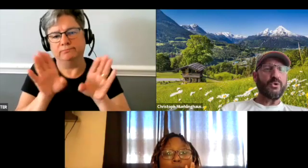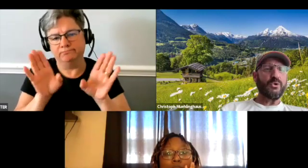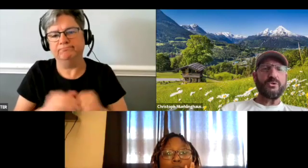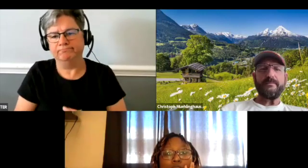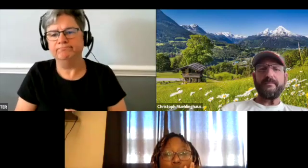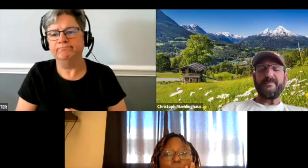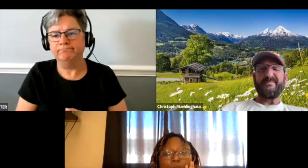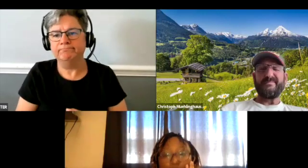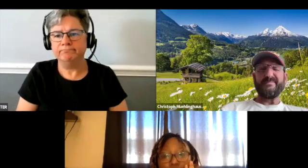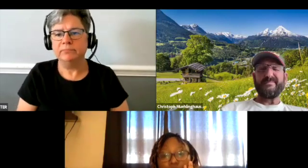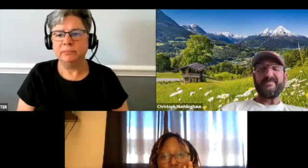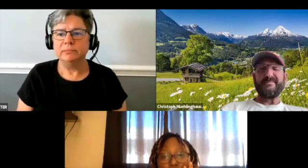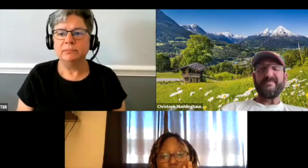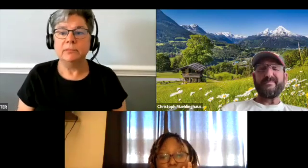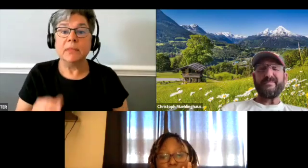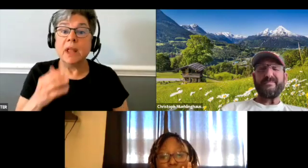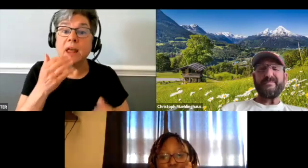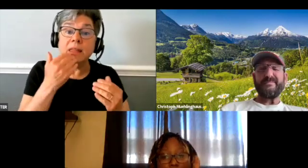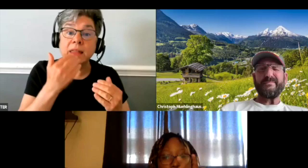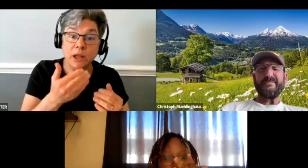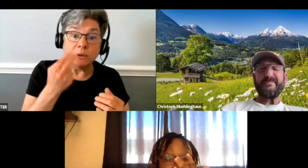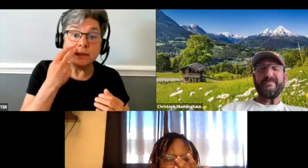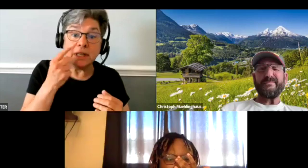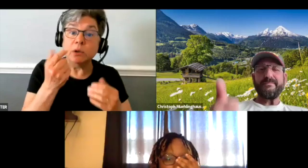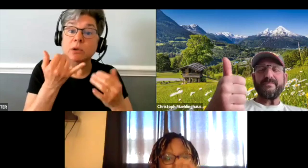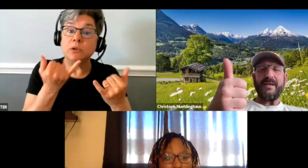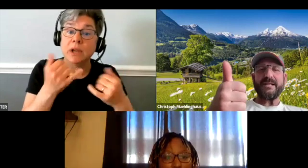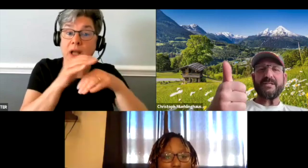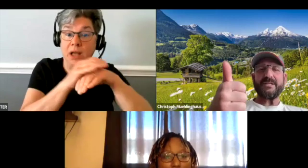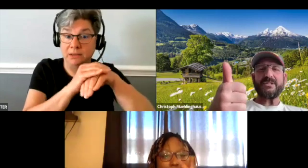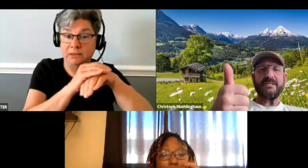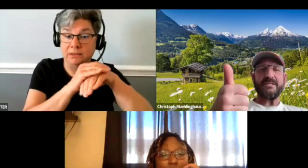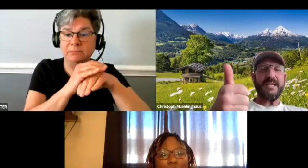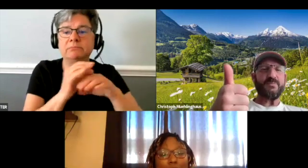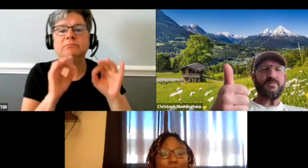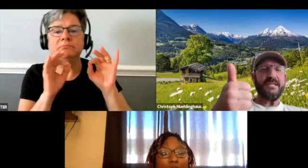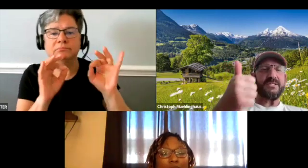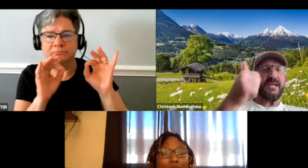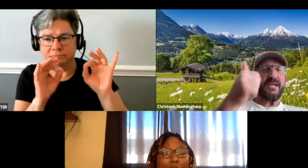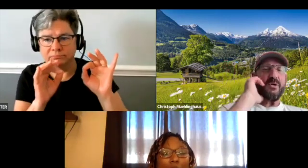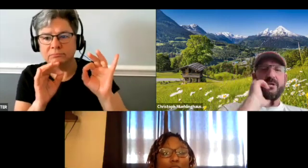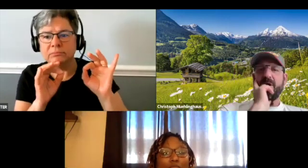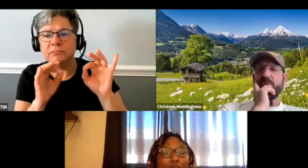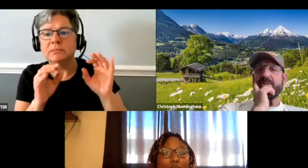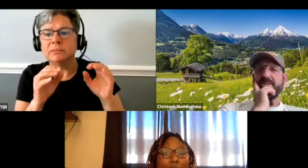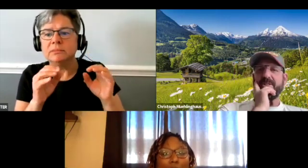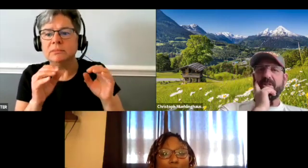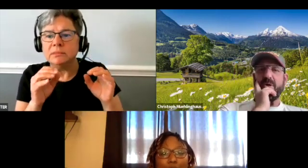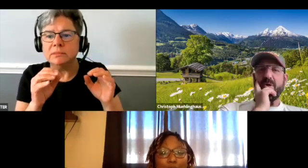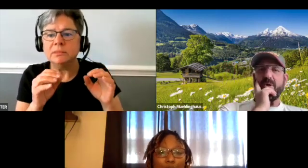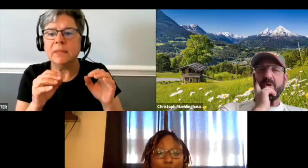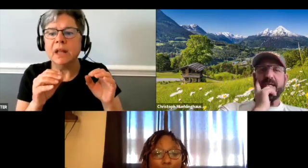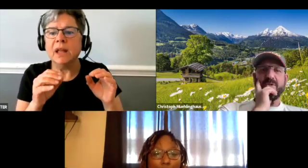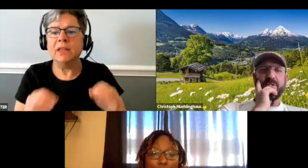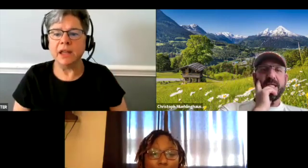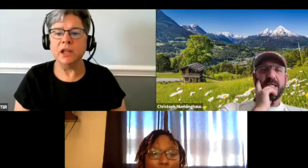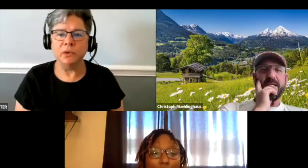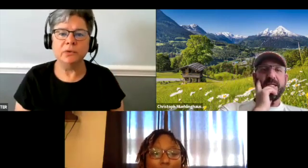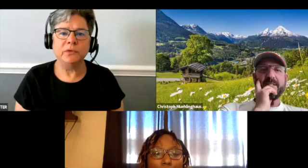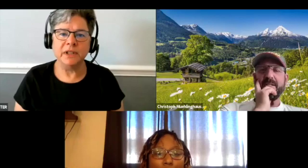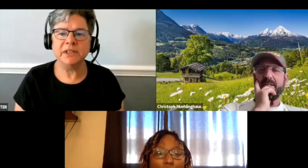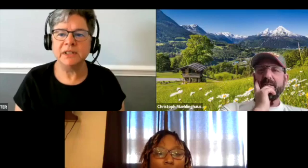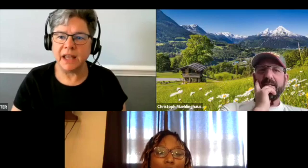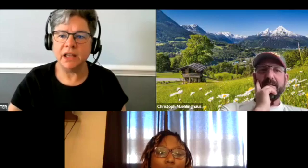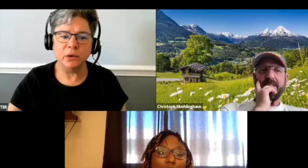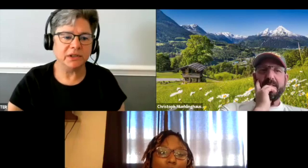All right. Thank you. And I'll see you this evening. Excellent. Yes, please. Everybody have a good day, everyone. Thank